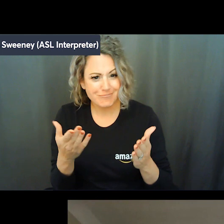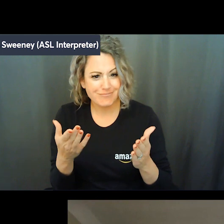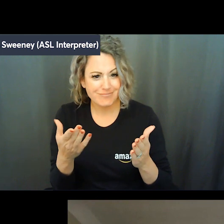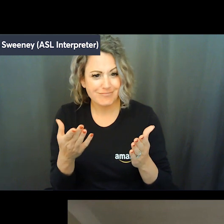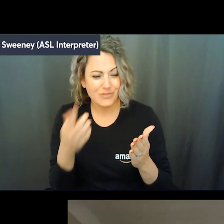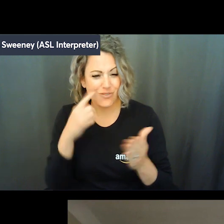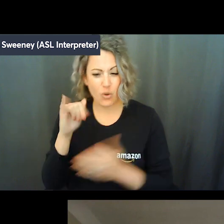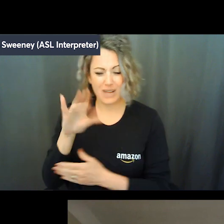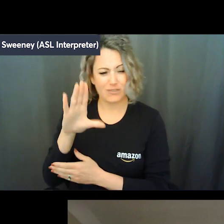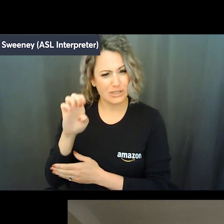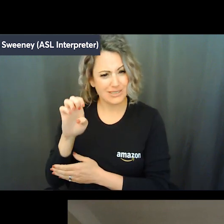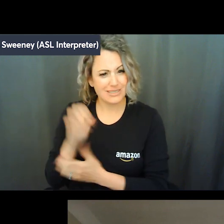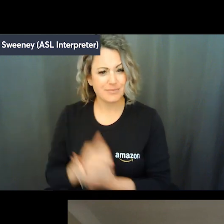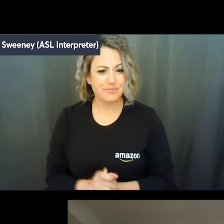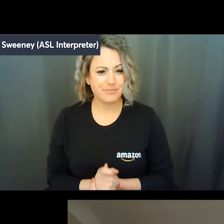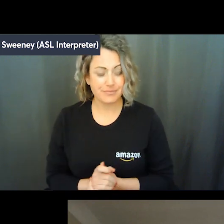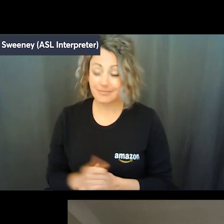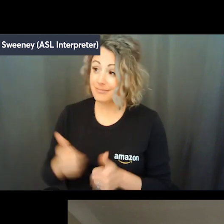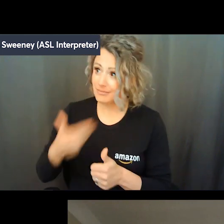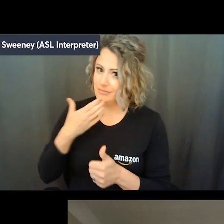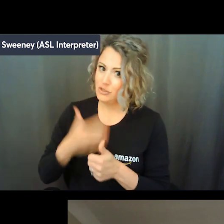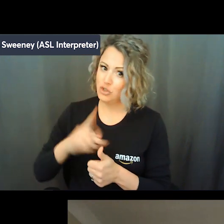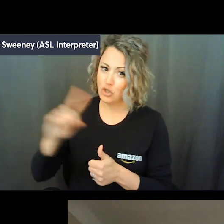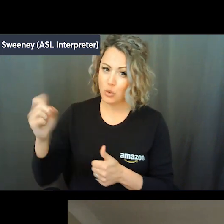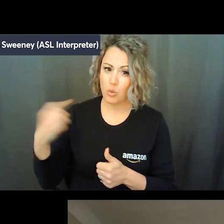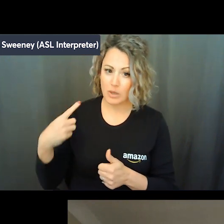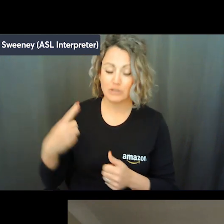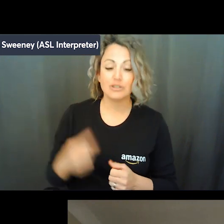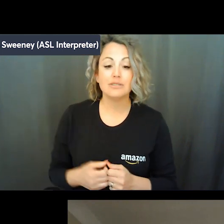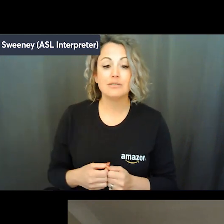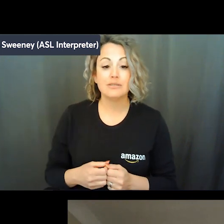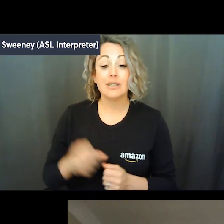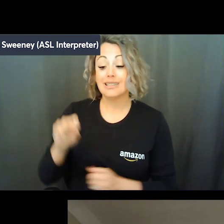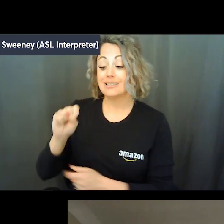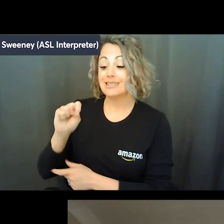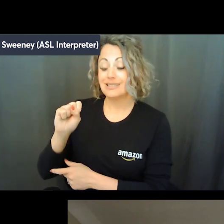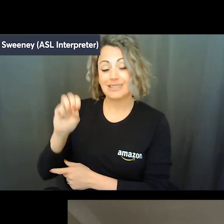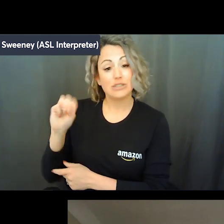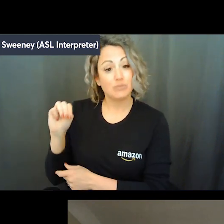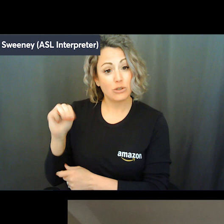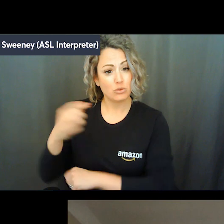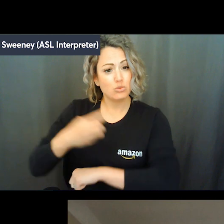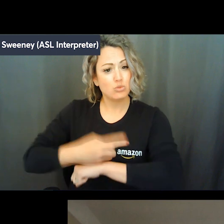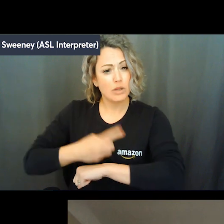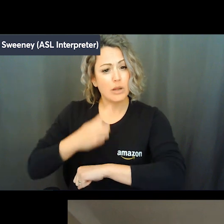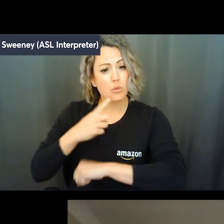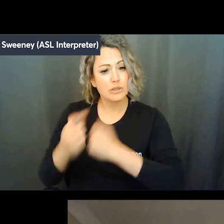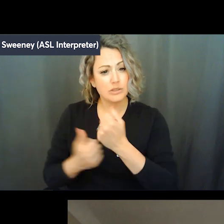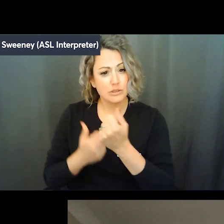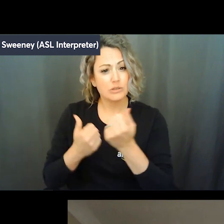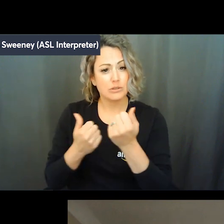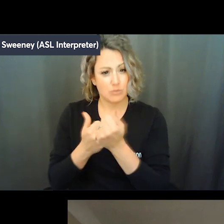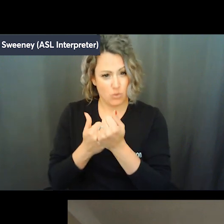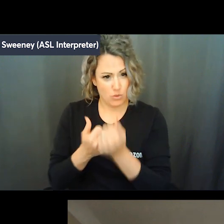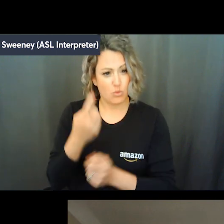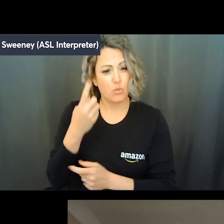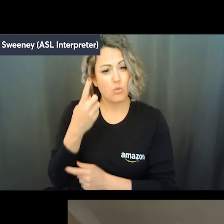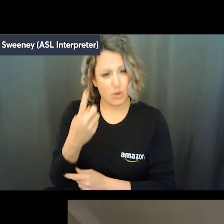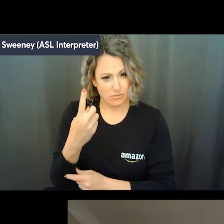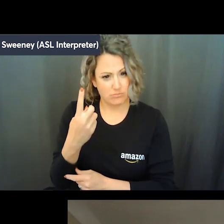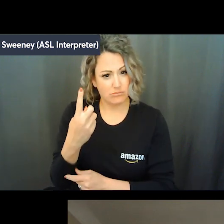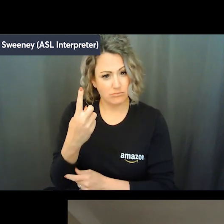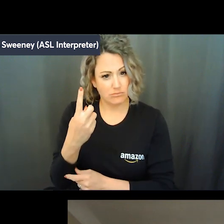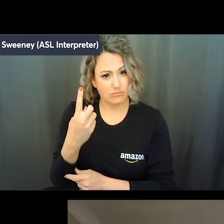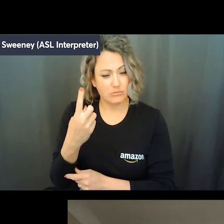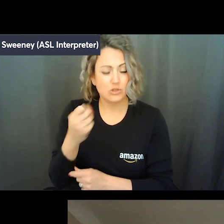inferencing inside of SageMaker? That's a great question. So today on SageMaker, we support 1P algorithms. So SageMaker